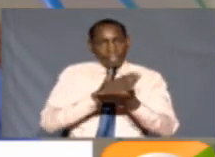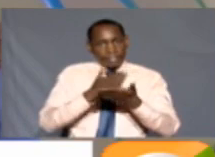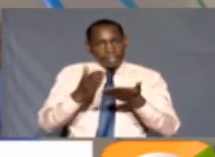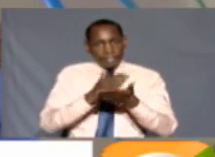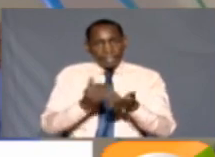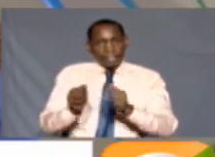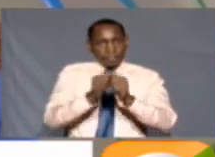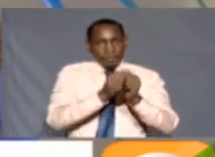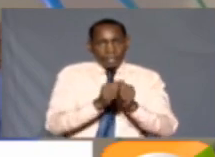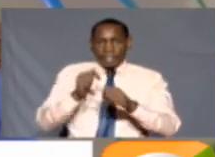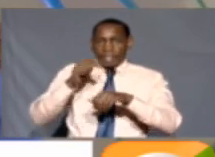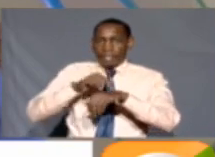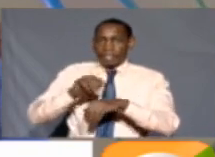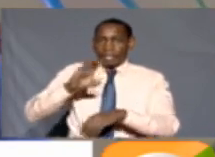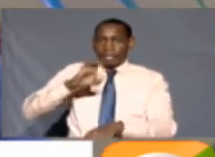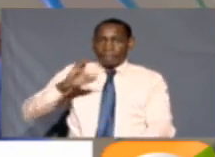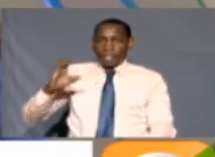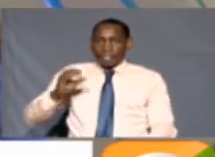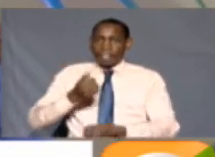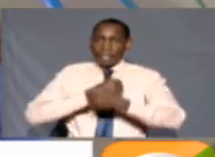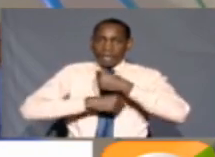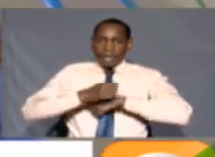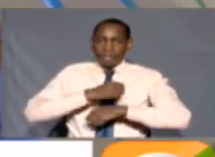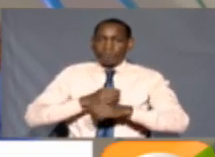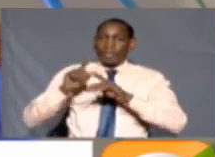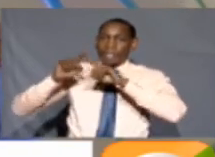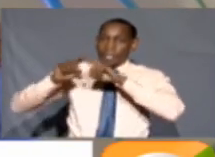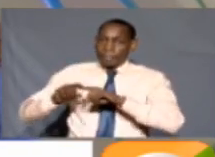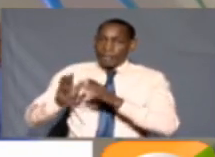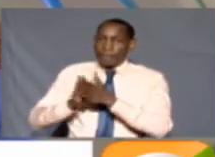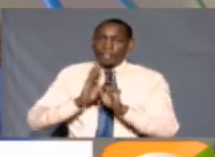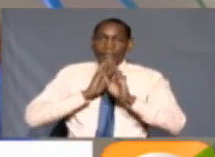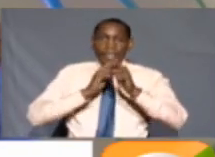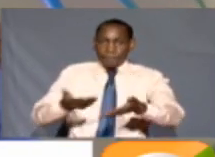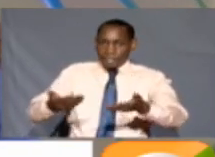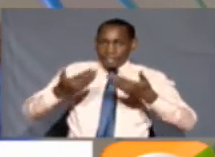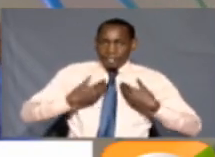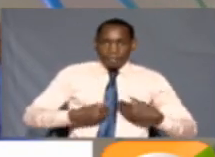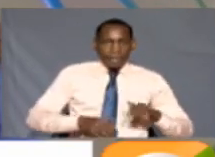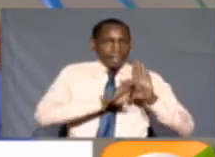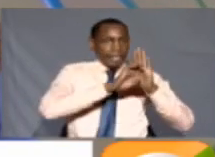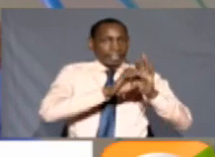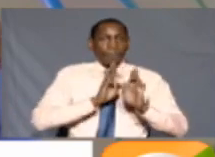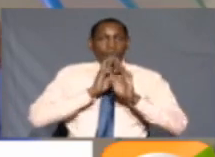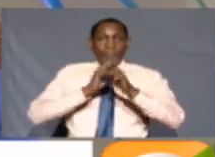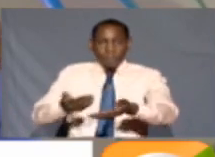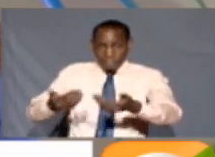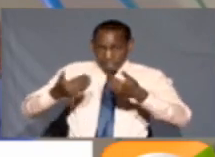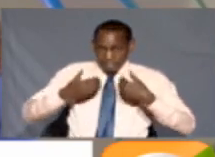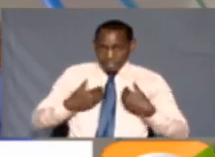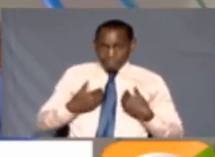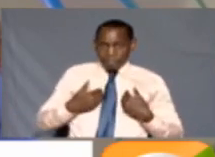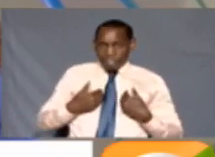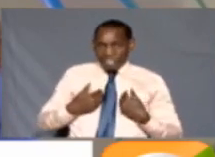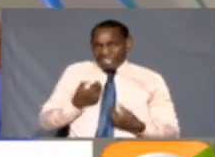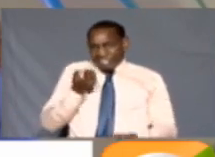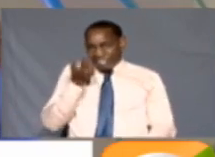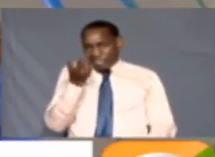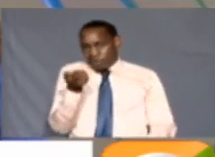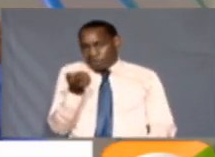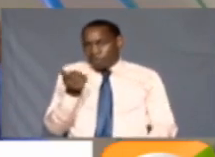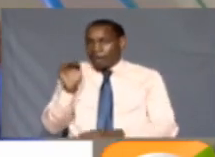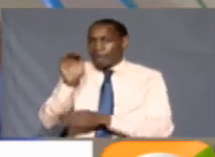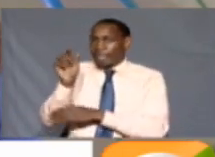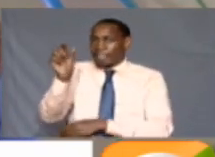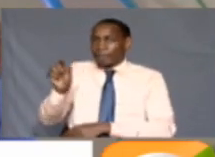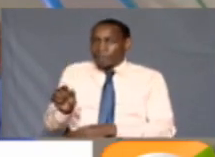So when will EACC take action? It depends on the report that comes to us. For example, if the report that comes to us is scanty, we ask